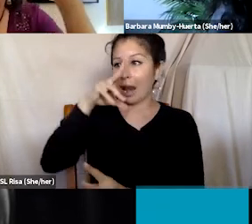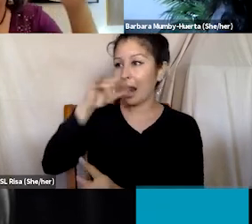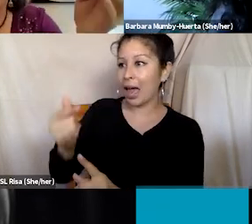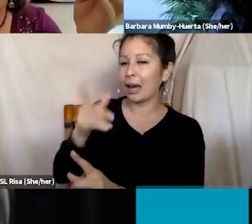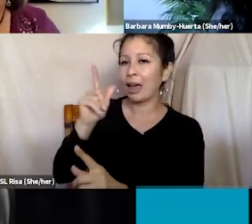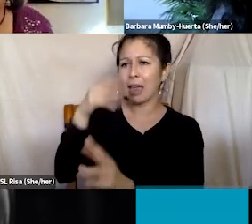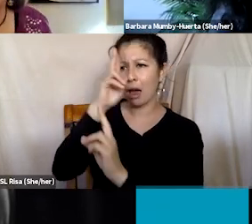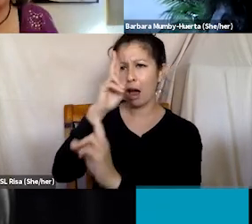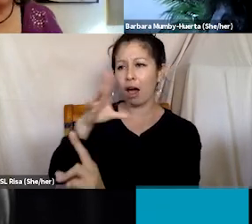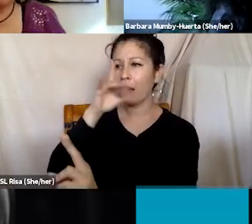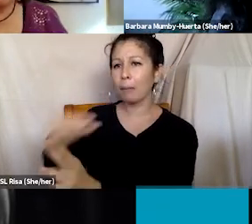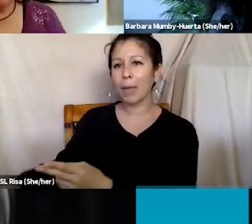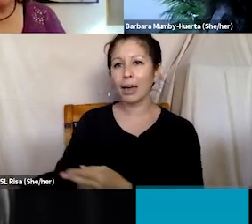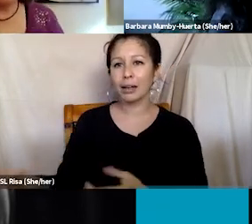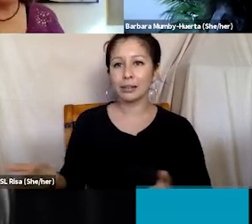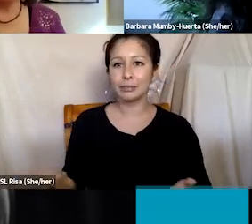then honoring that.